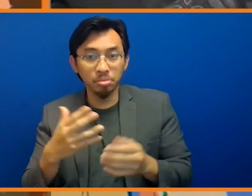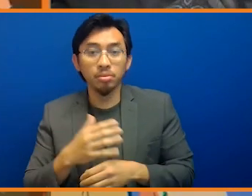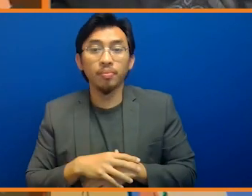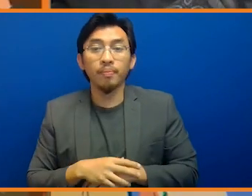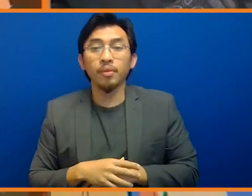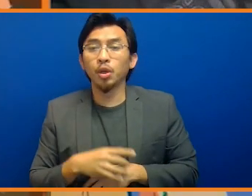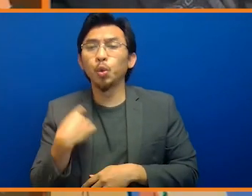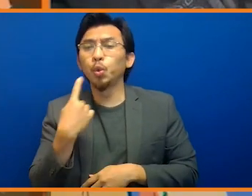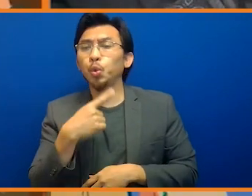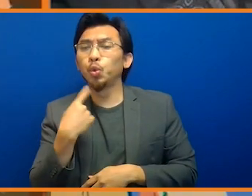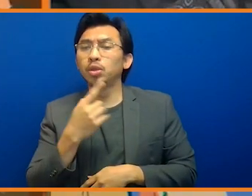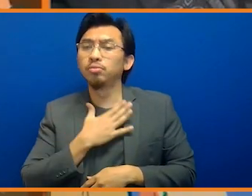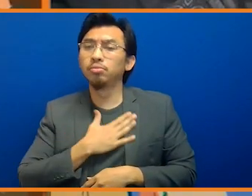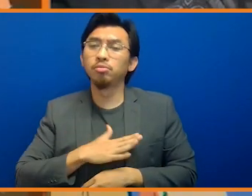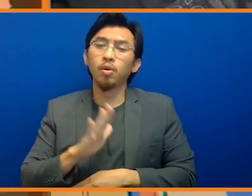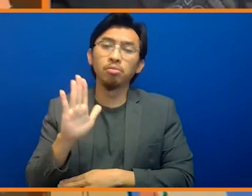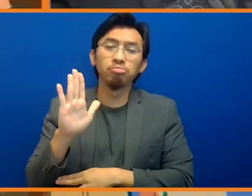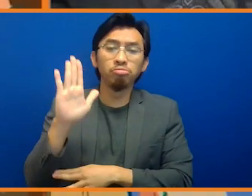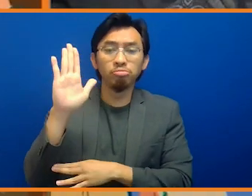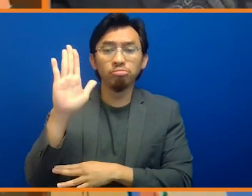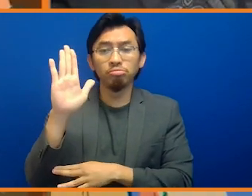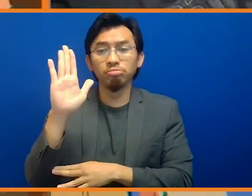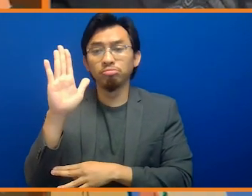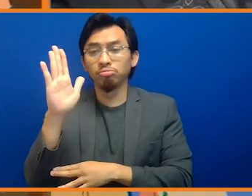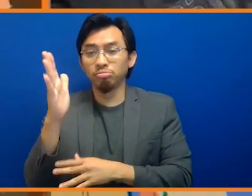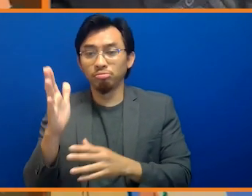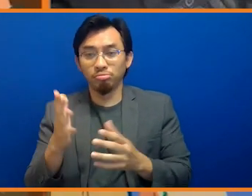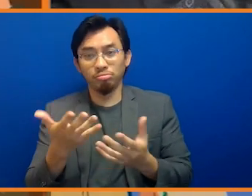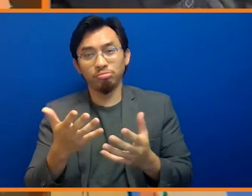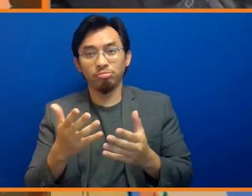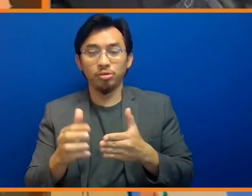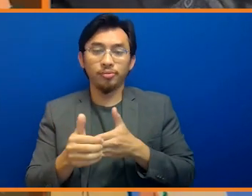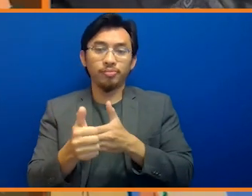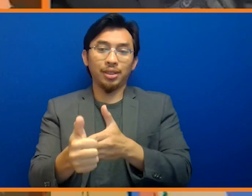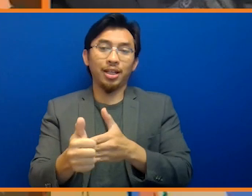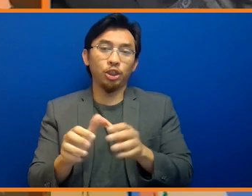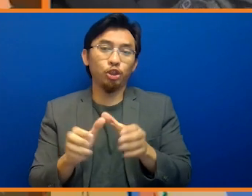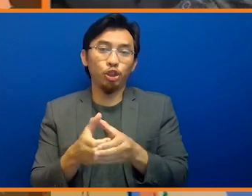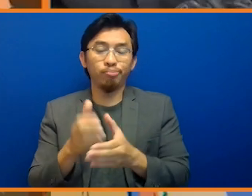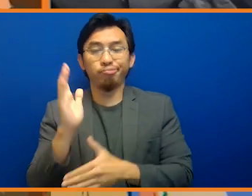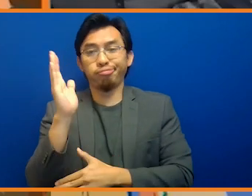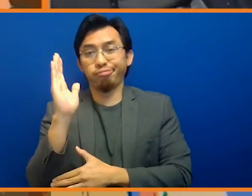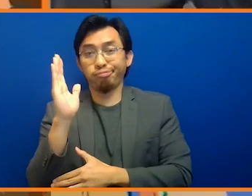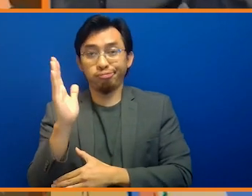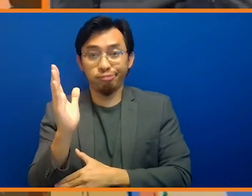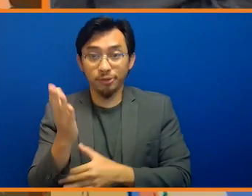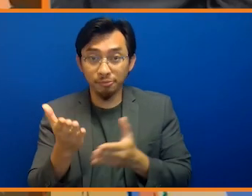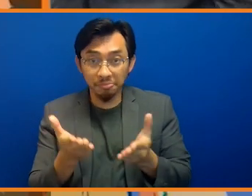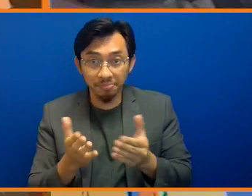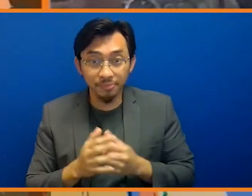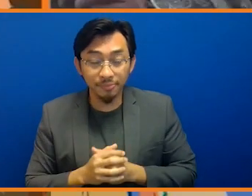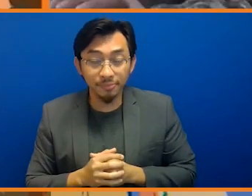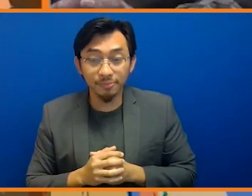who want to be the volunteer. Which group? Please raise your hand.